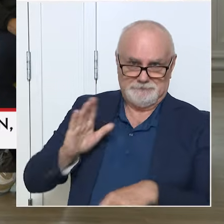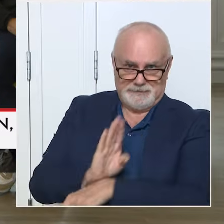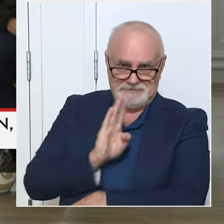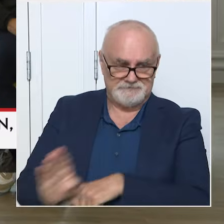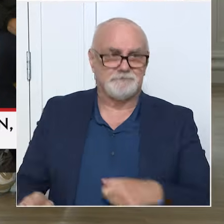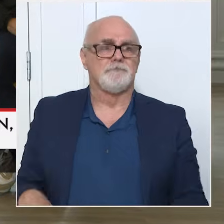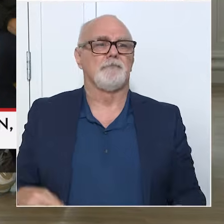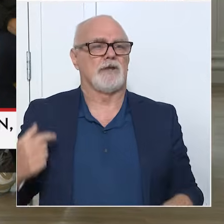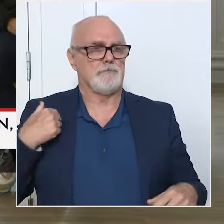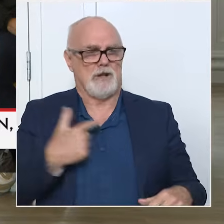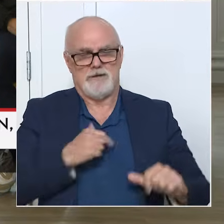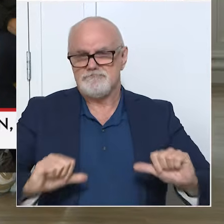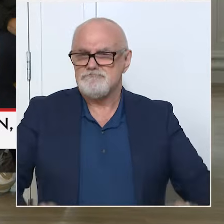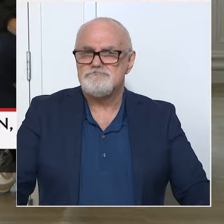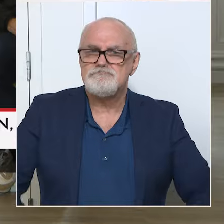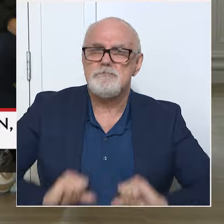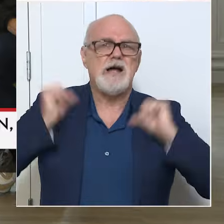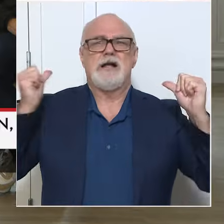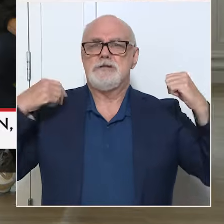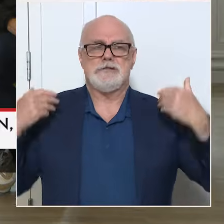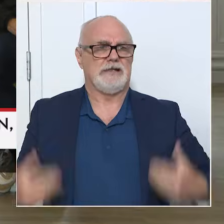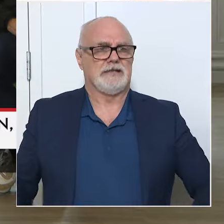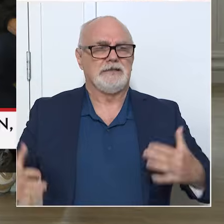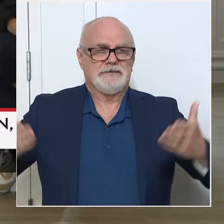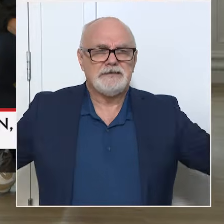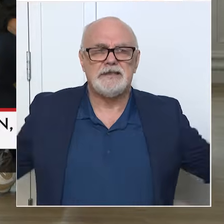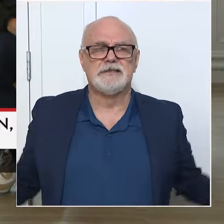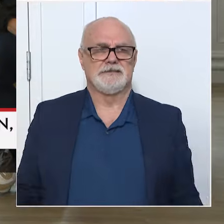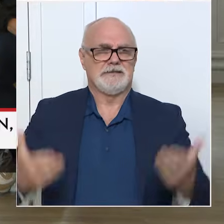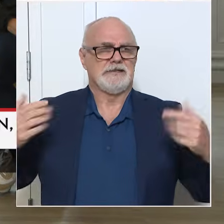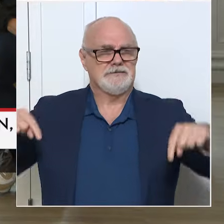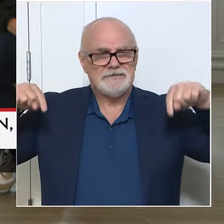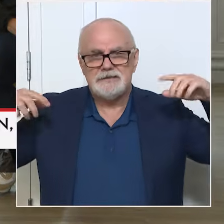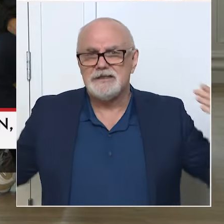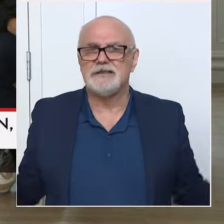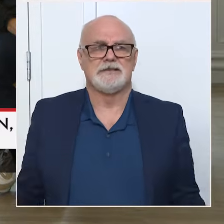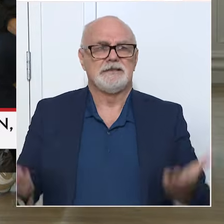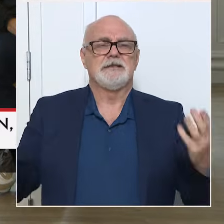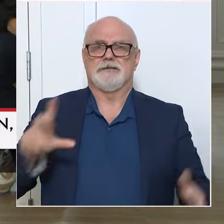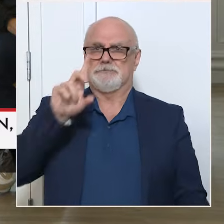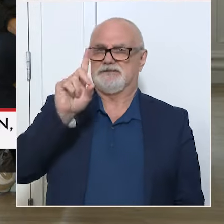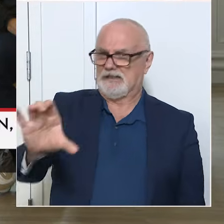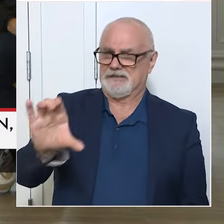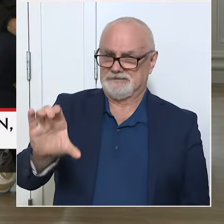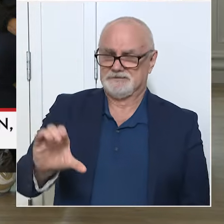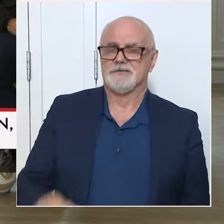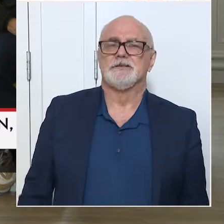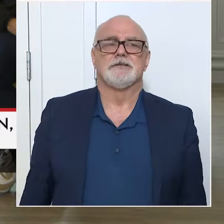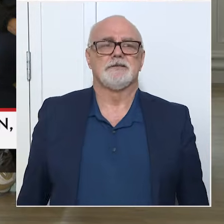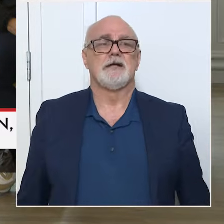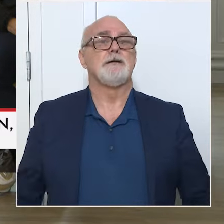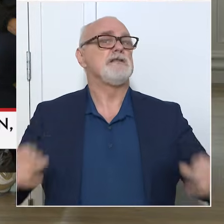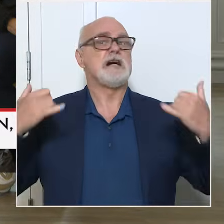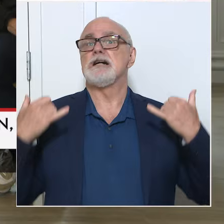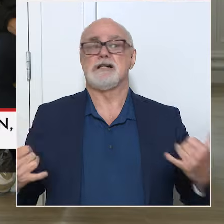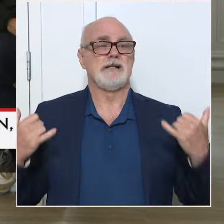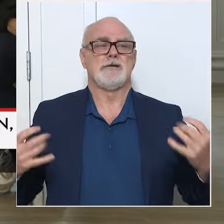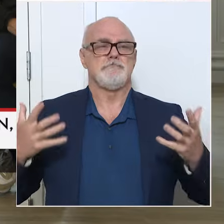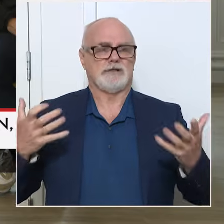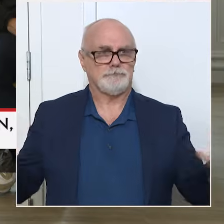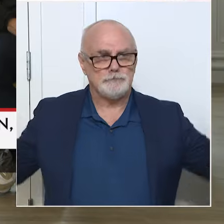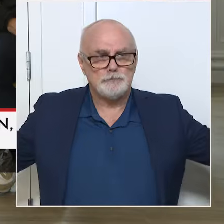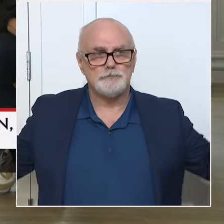building the future right here in Washington, D.C. Now, I would like to